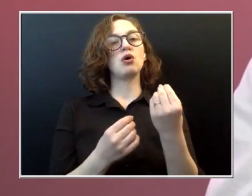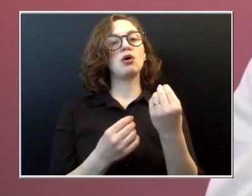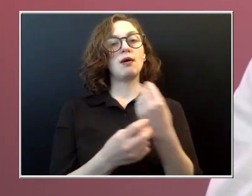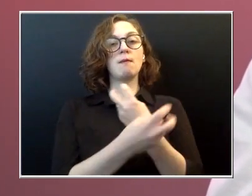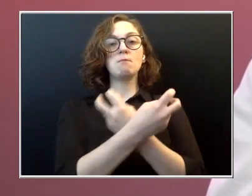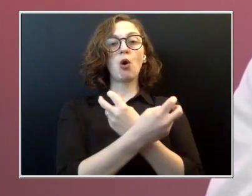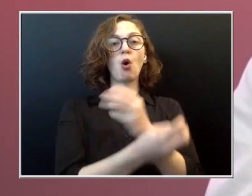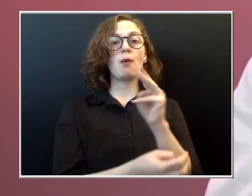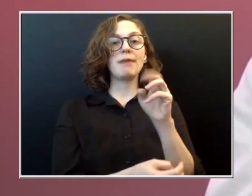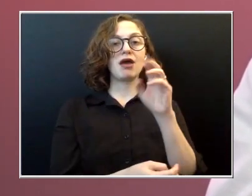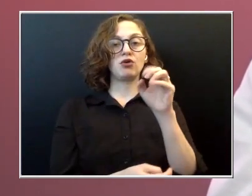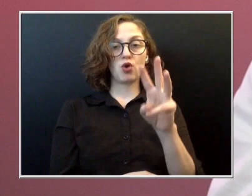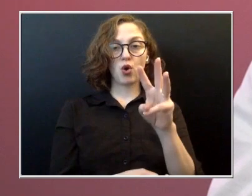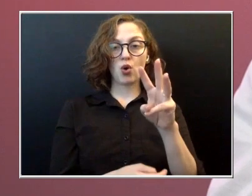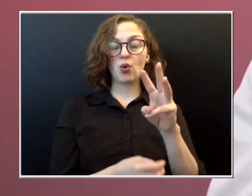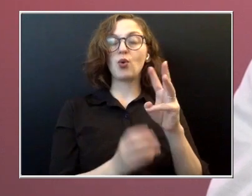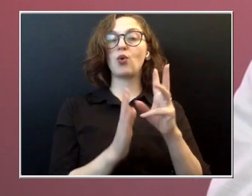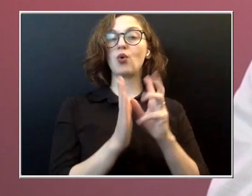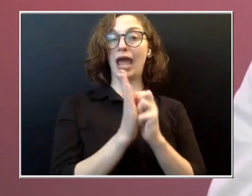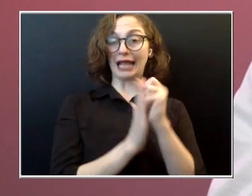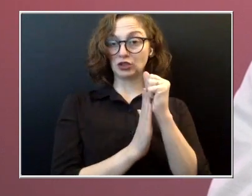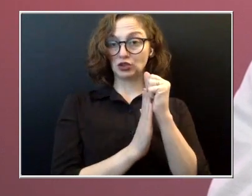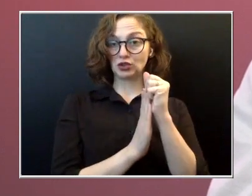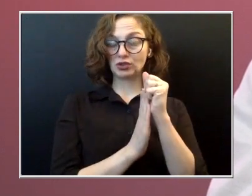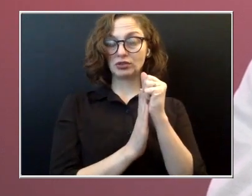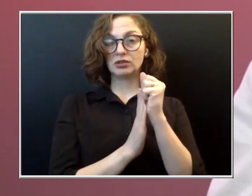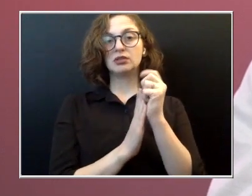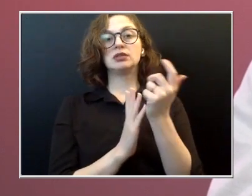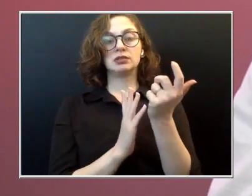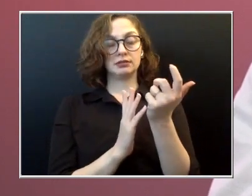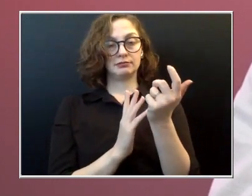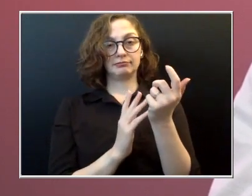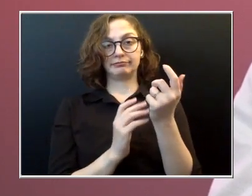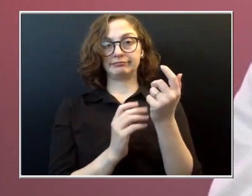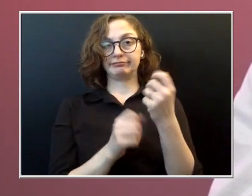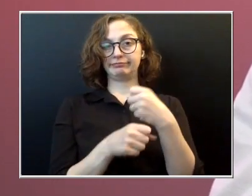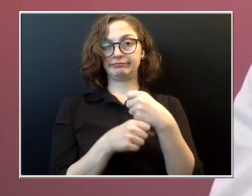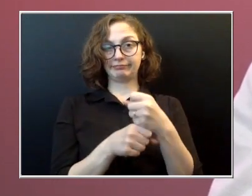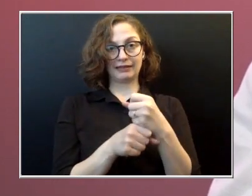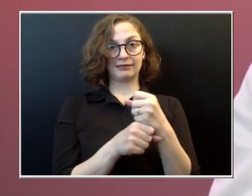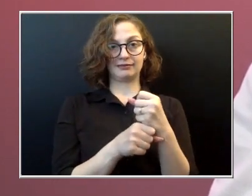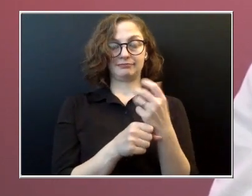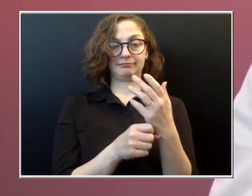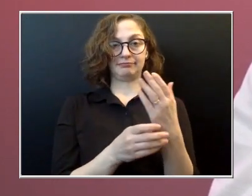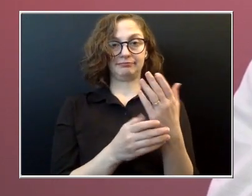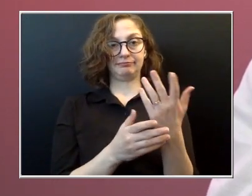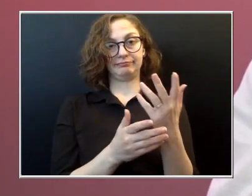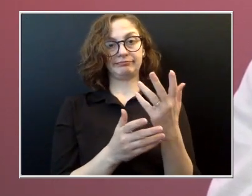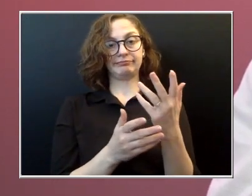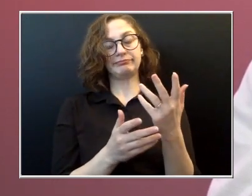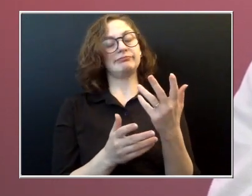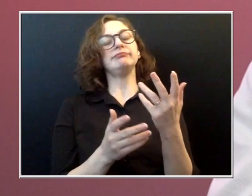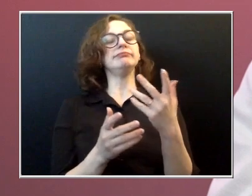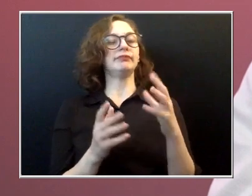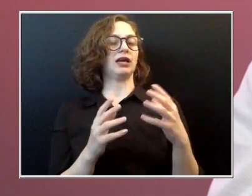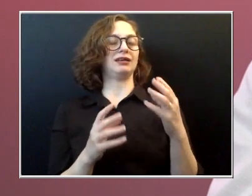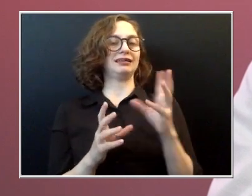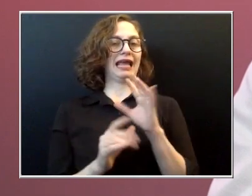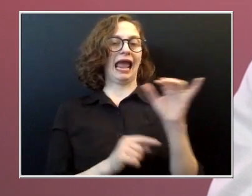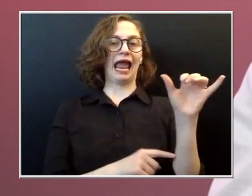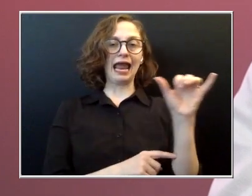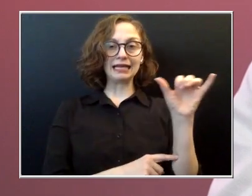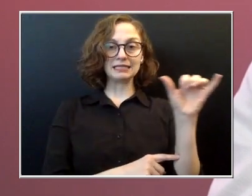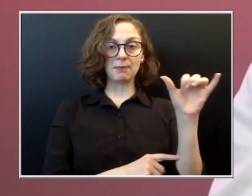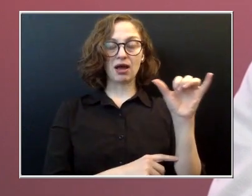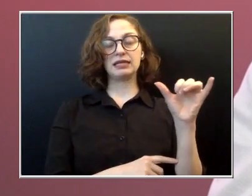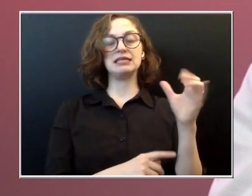antibody become cancerous. We have too many of those cells, and thus we have too many antibodies. And if those antibodies build